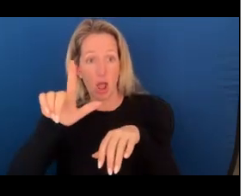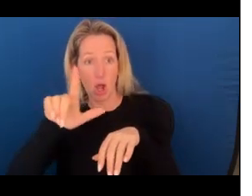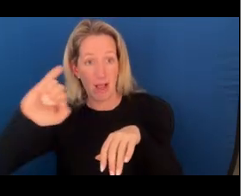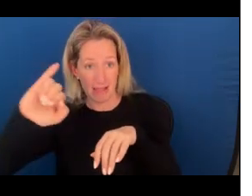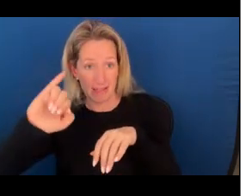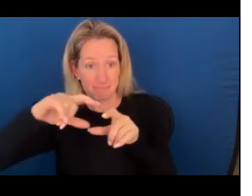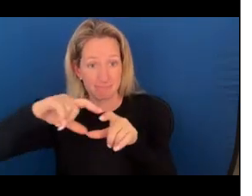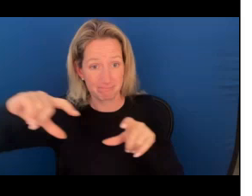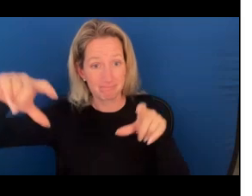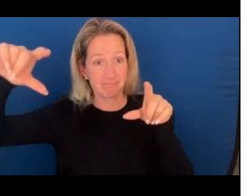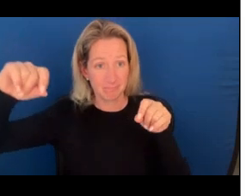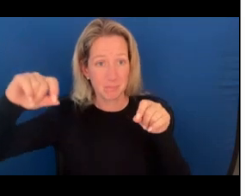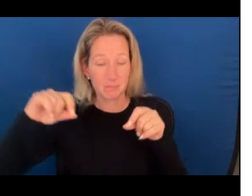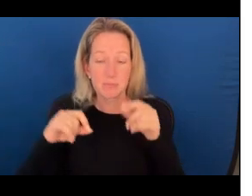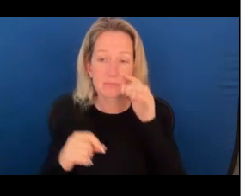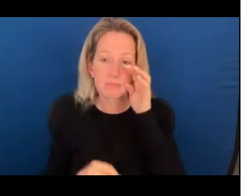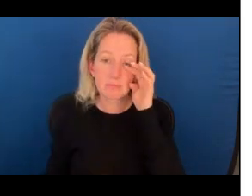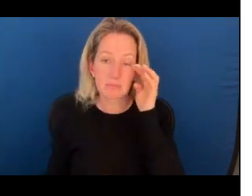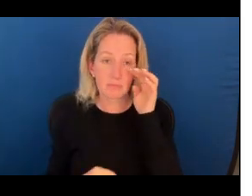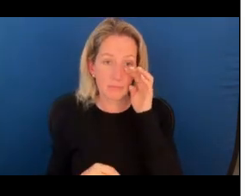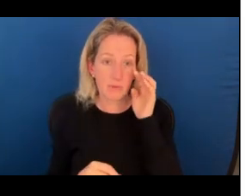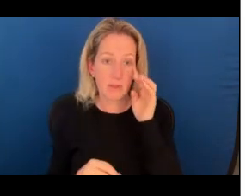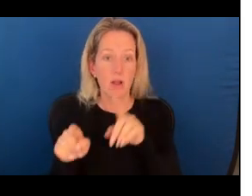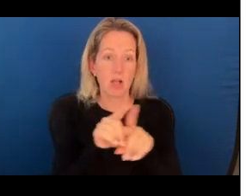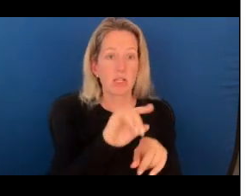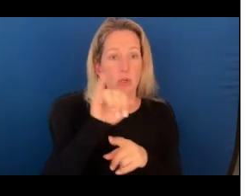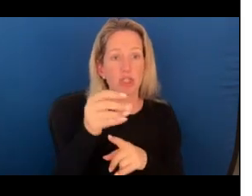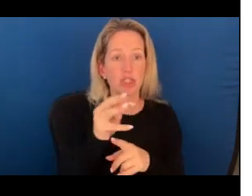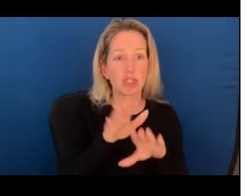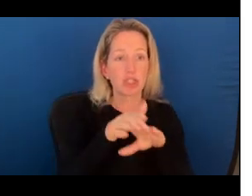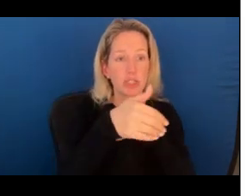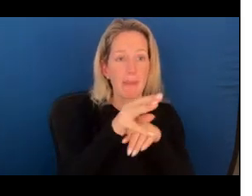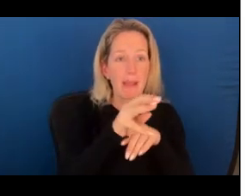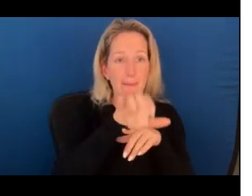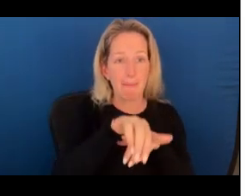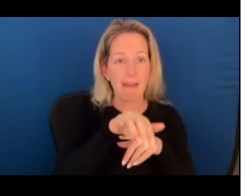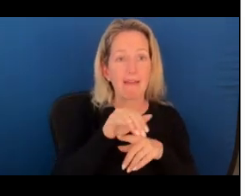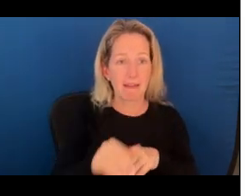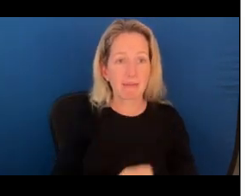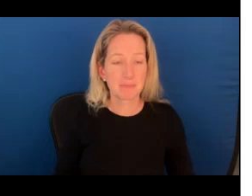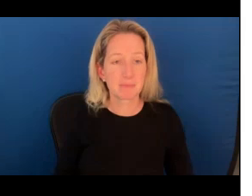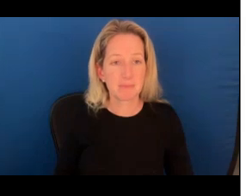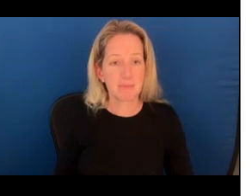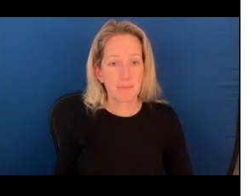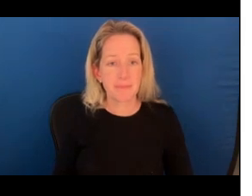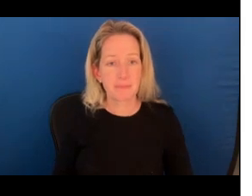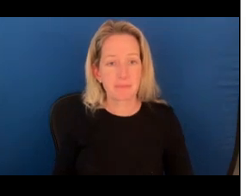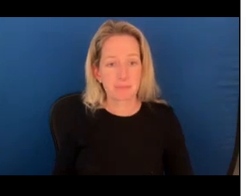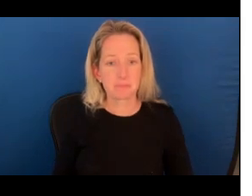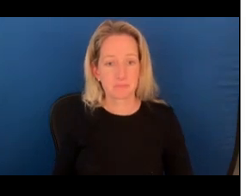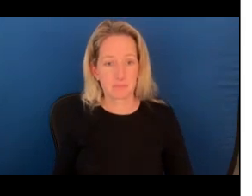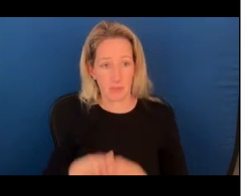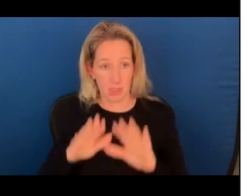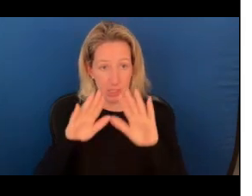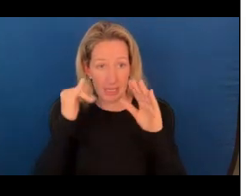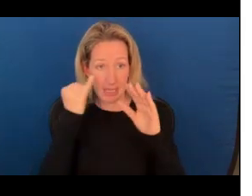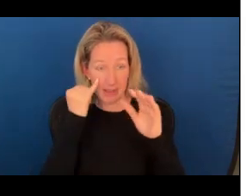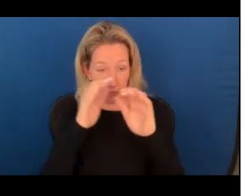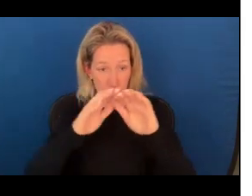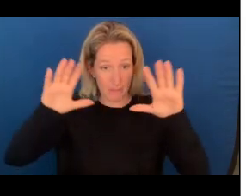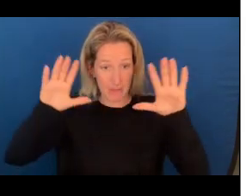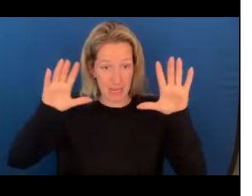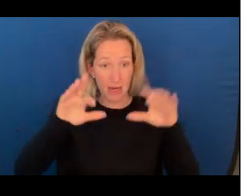So this here is Jamaica Bay. Can you go to the next slide? So zoomed in, Rockaway